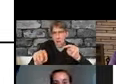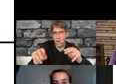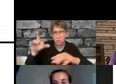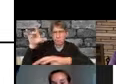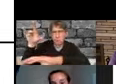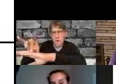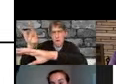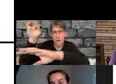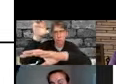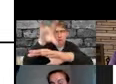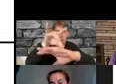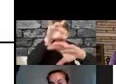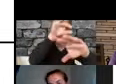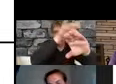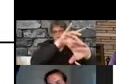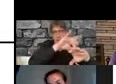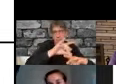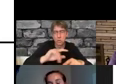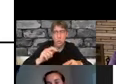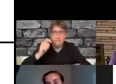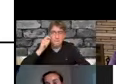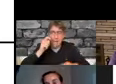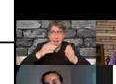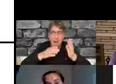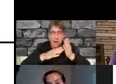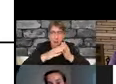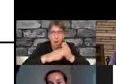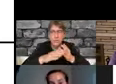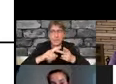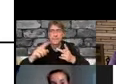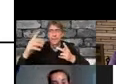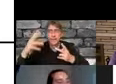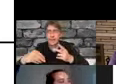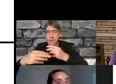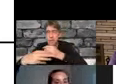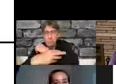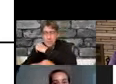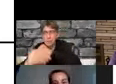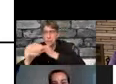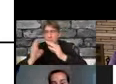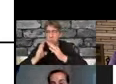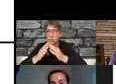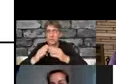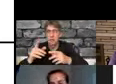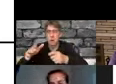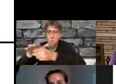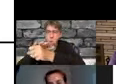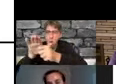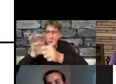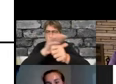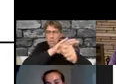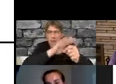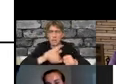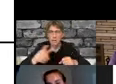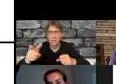by low-income minority and limited English communities, access in high ridership locations, and access by cash-dependent users.